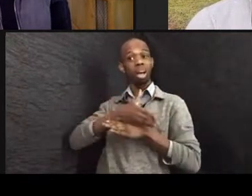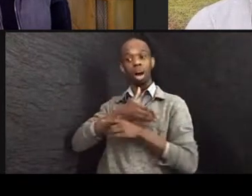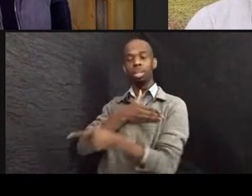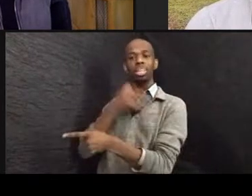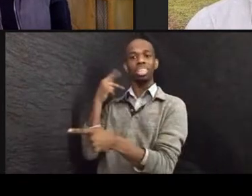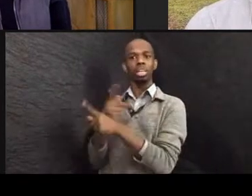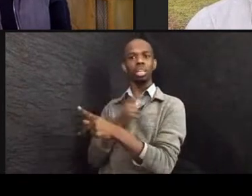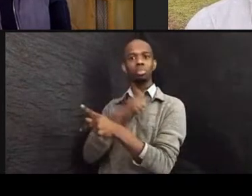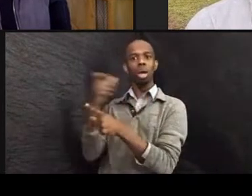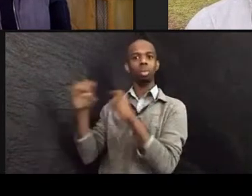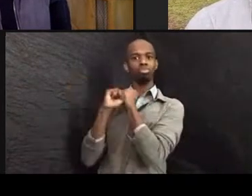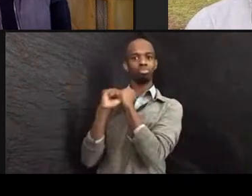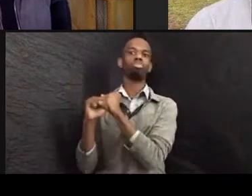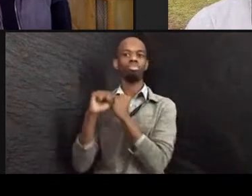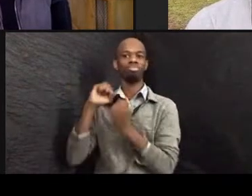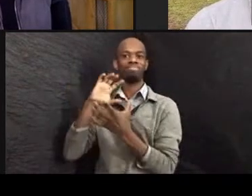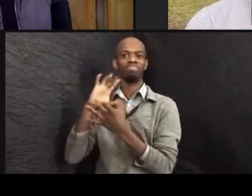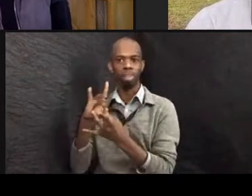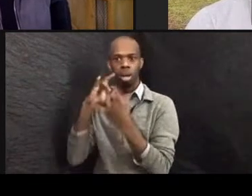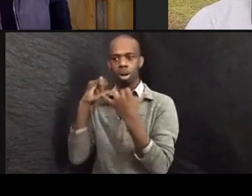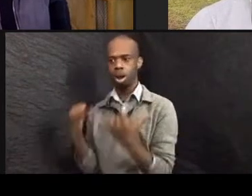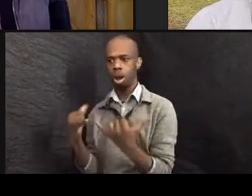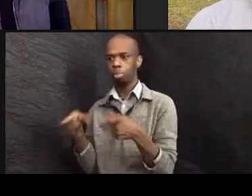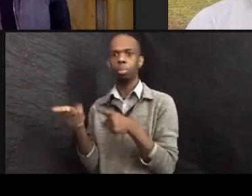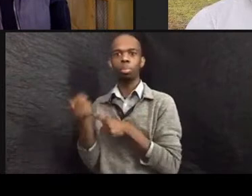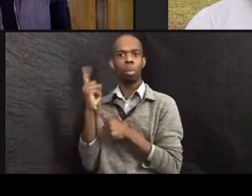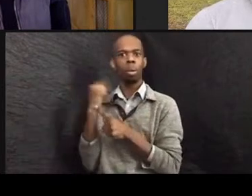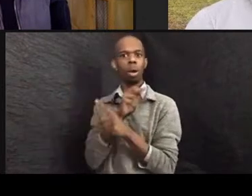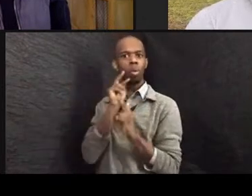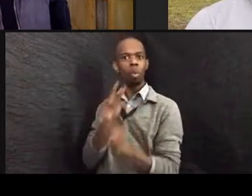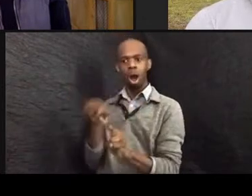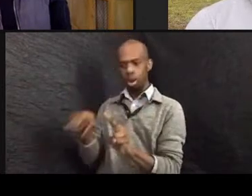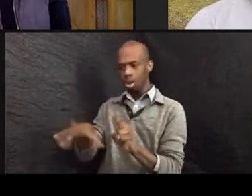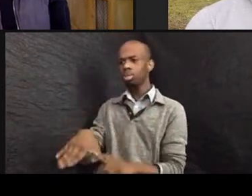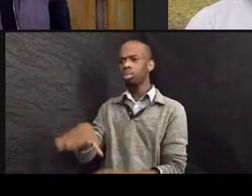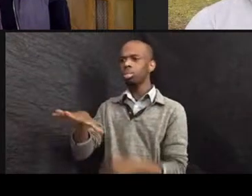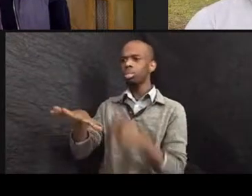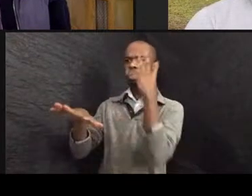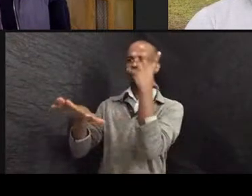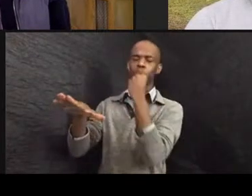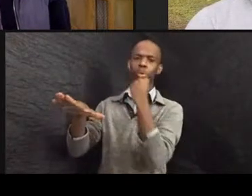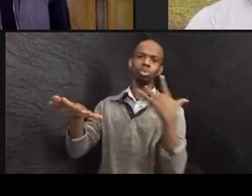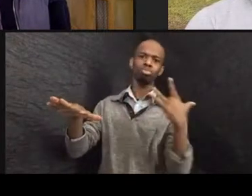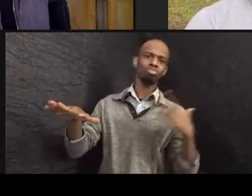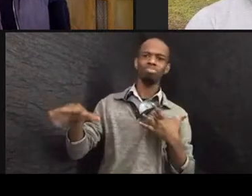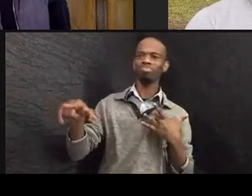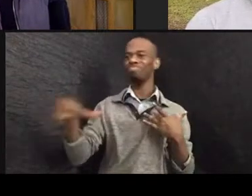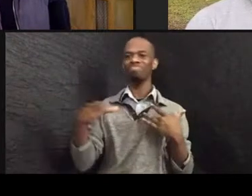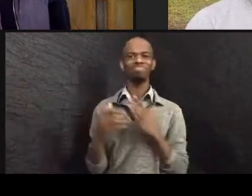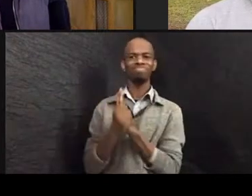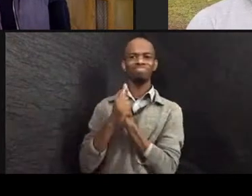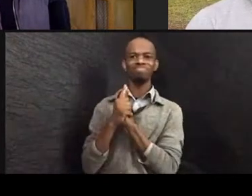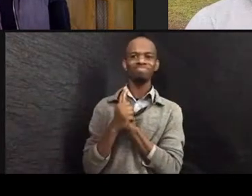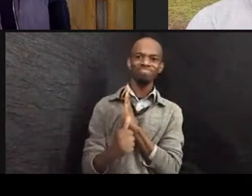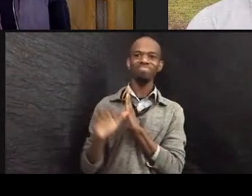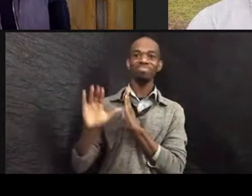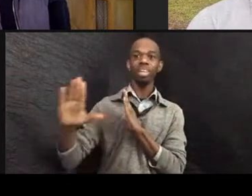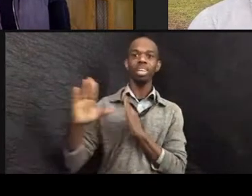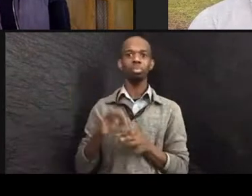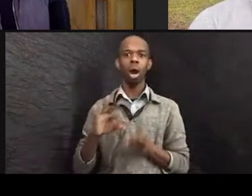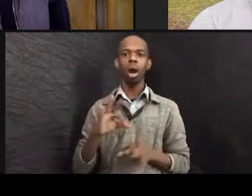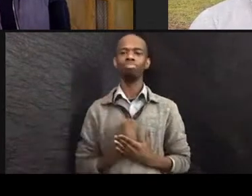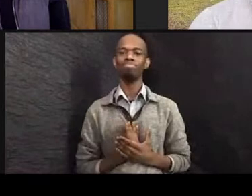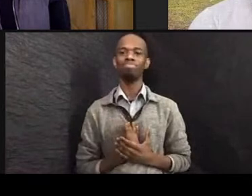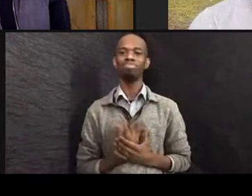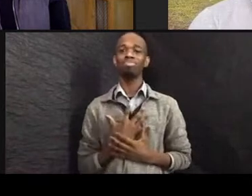I witness this growing, beautiful boy. I am in awe of his amazing talents and his blossoming spirit. I turn it over